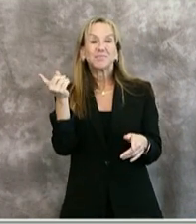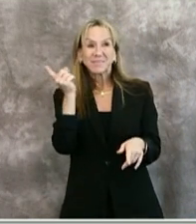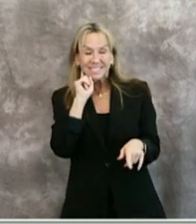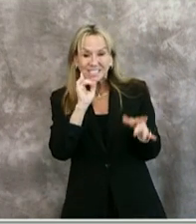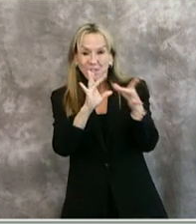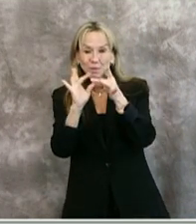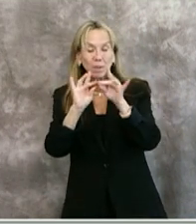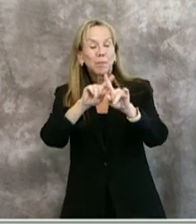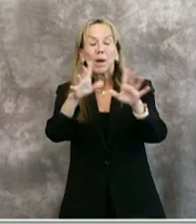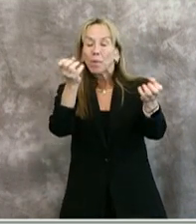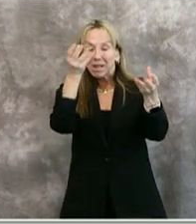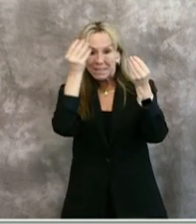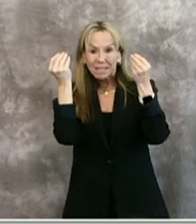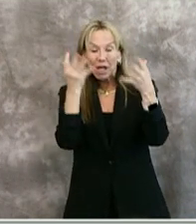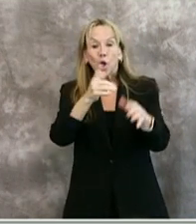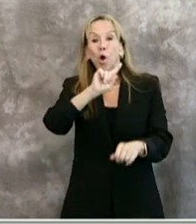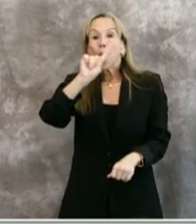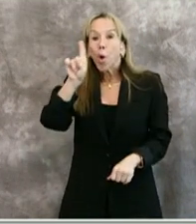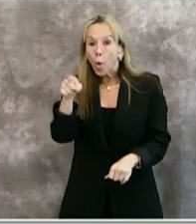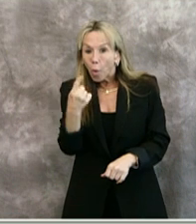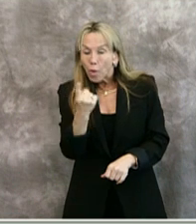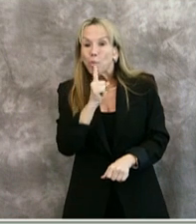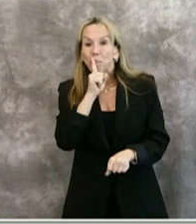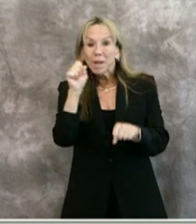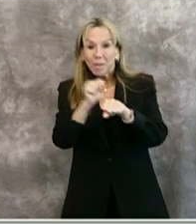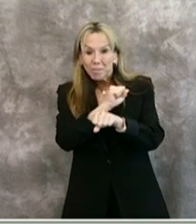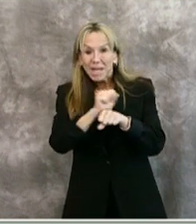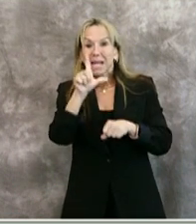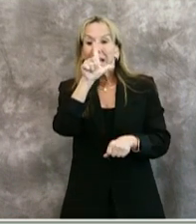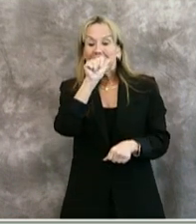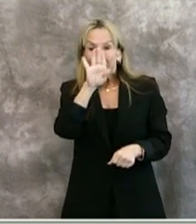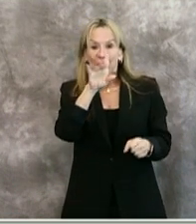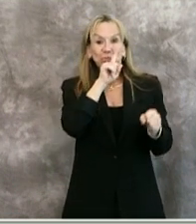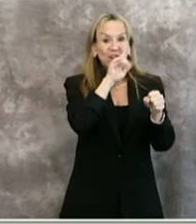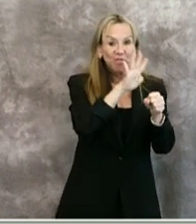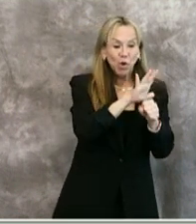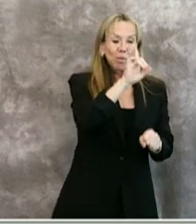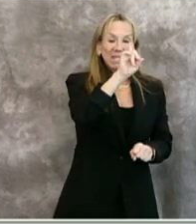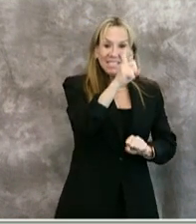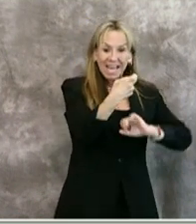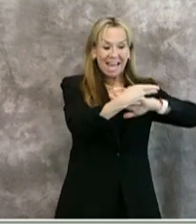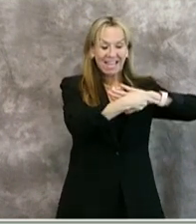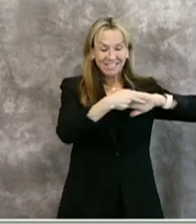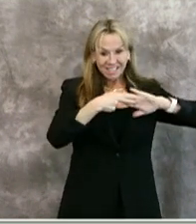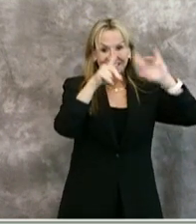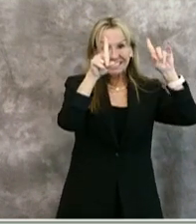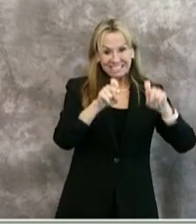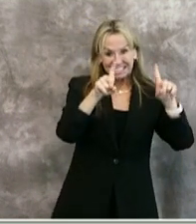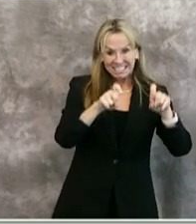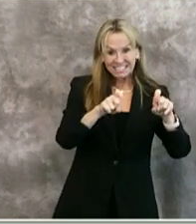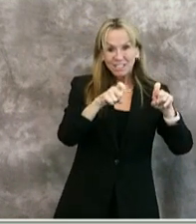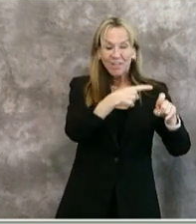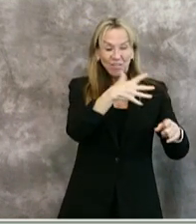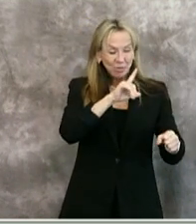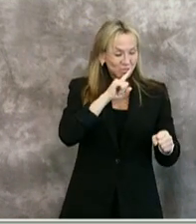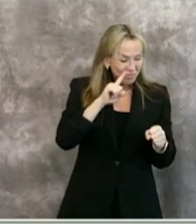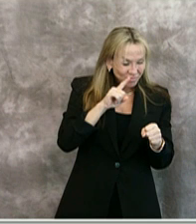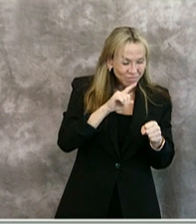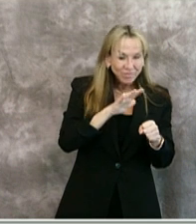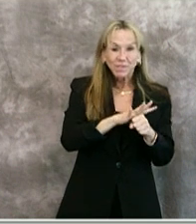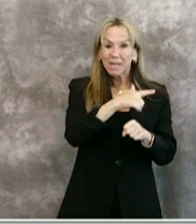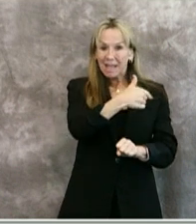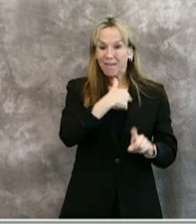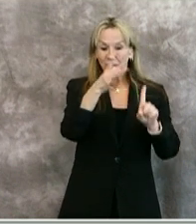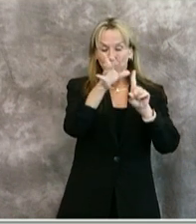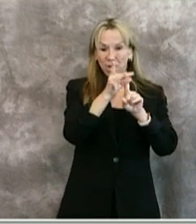only laboratory-confirmed diagnostic positive tests are counted in our daily count